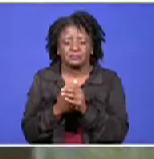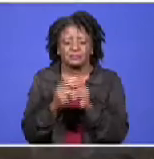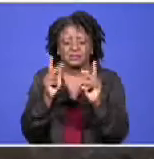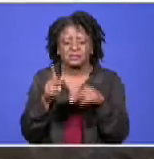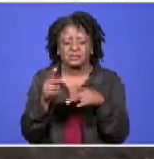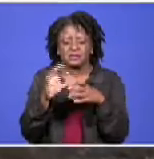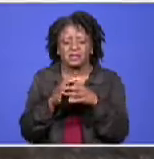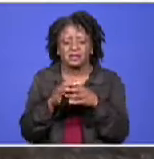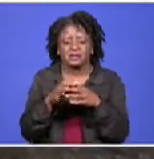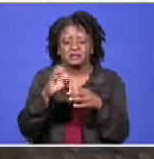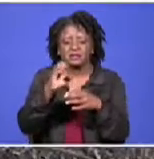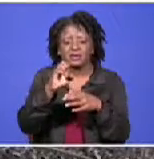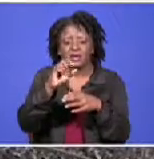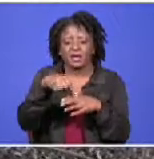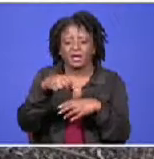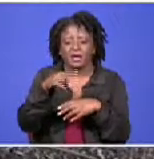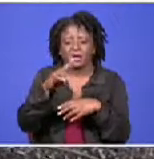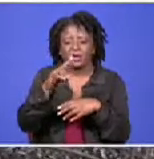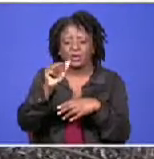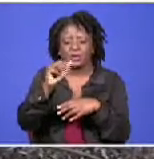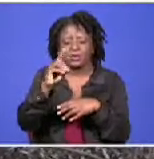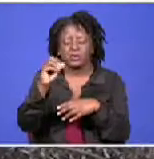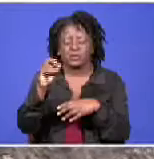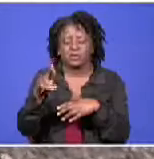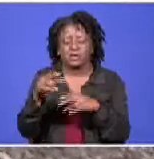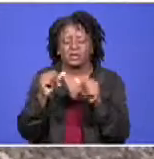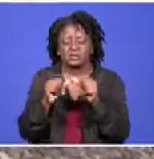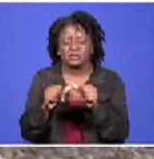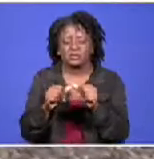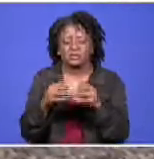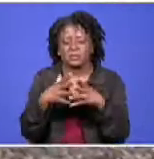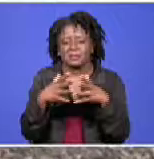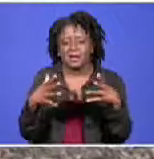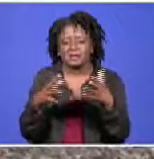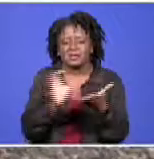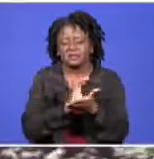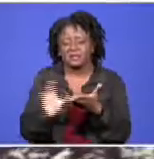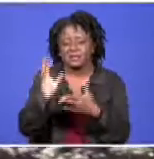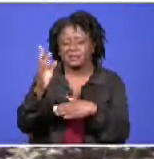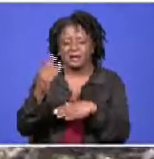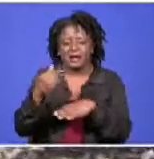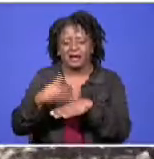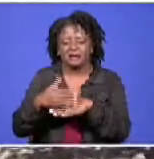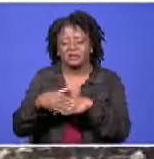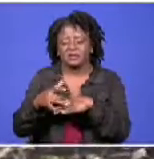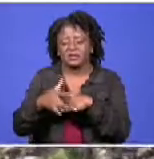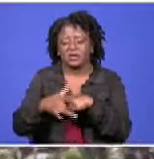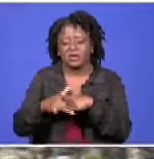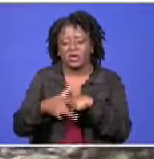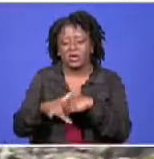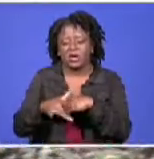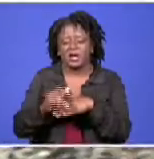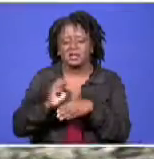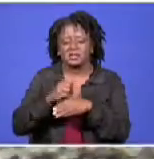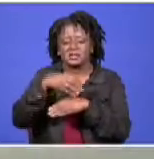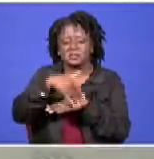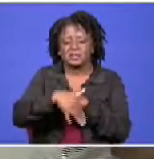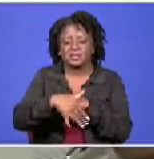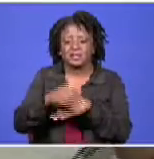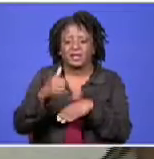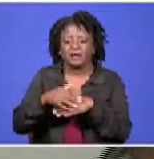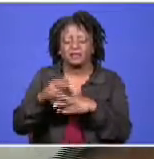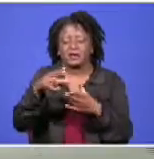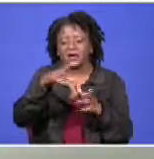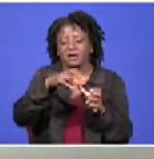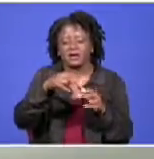Officials of Equinor continuing to conduct a massive cleanup following that oil spill in East Grand Bahama during Hurricane Dorian. This week, a